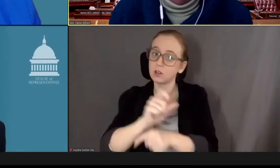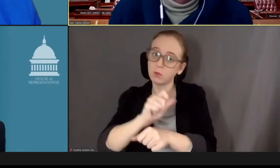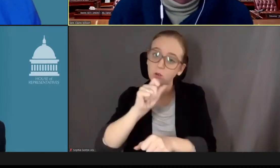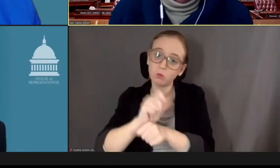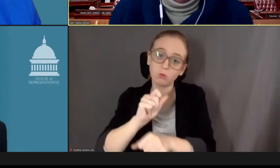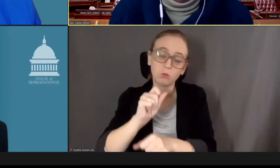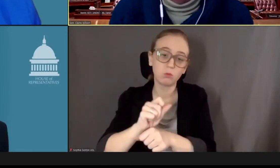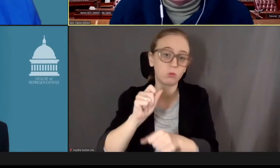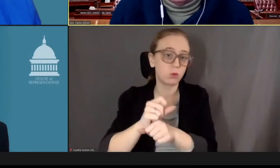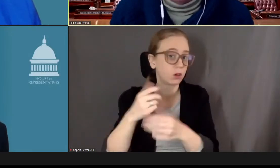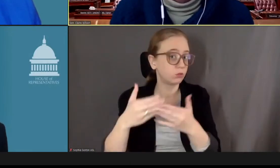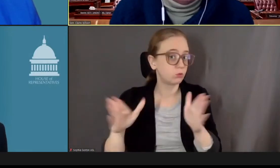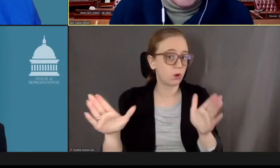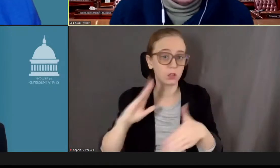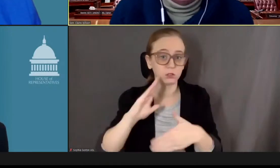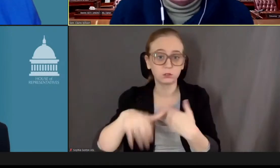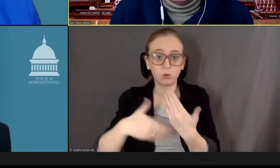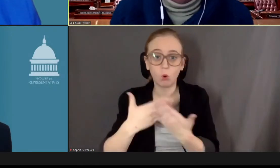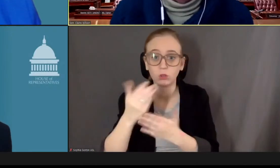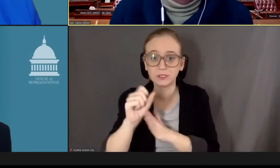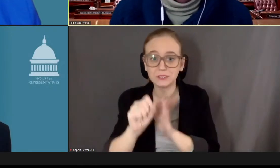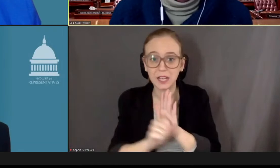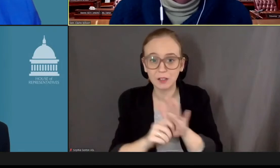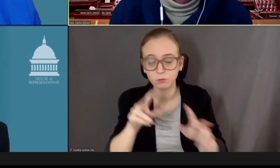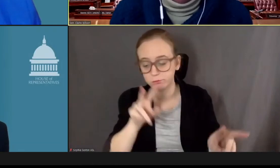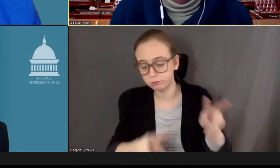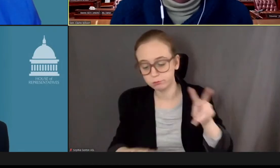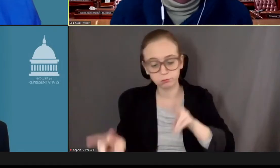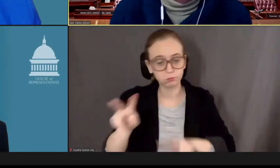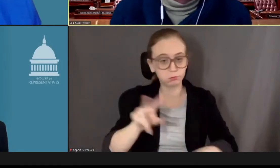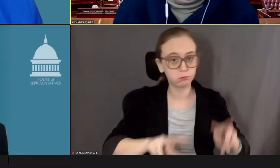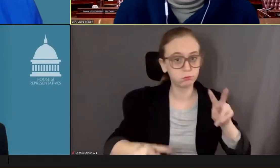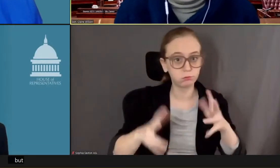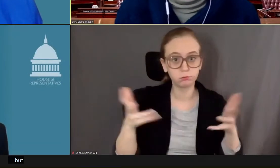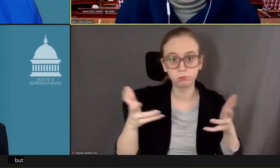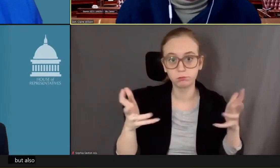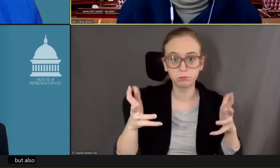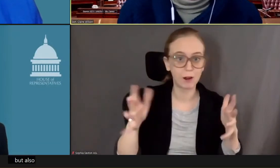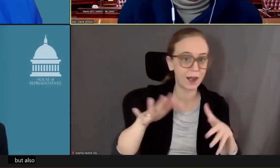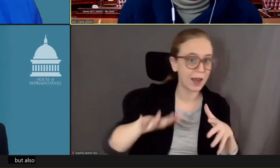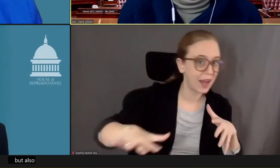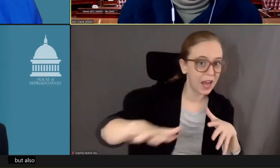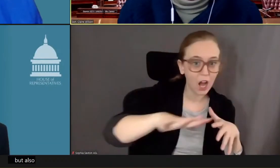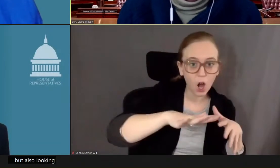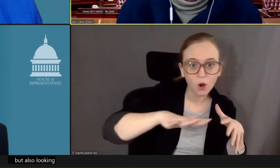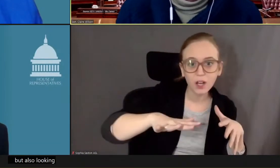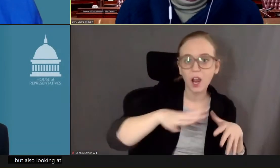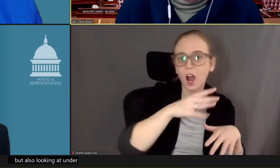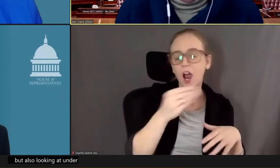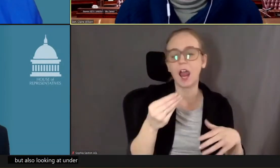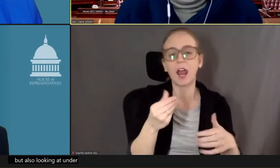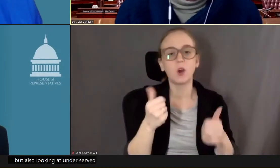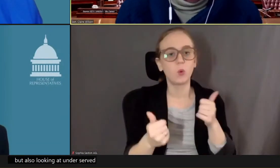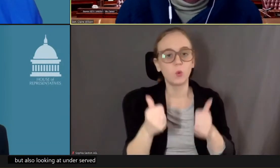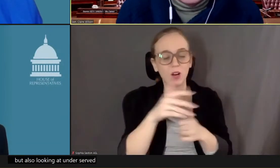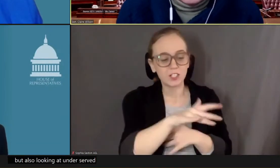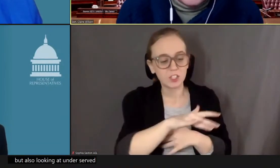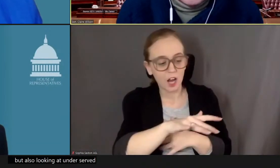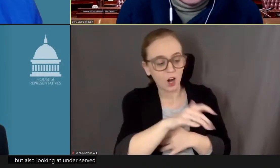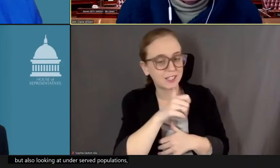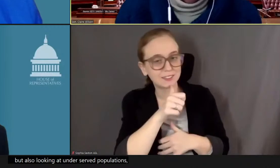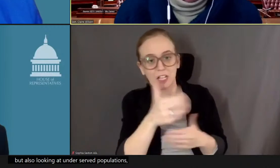state, looking at geography, but also looking at underserved populations, access